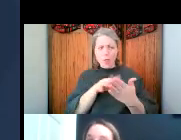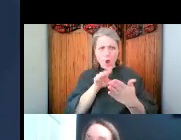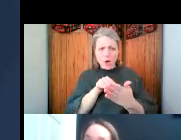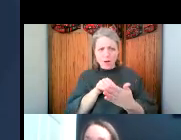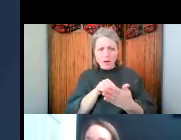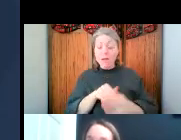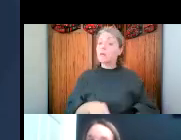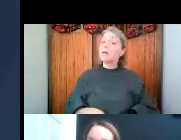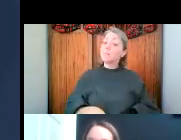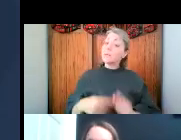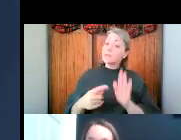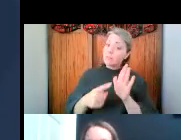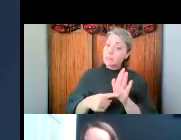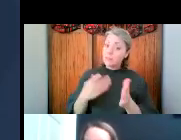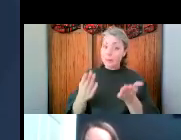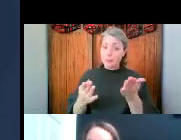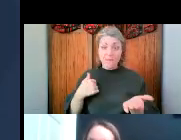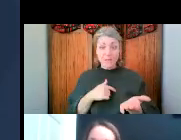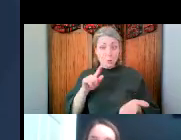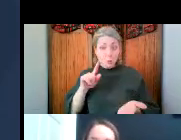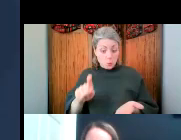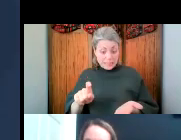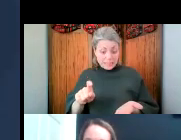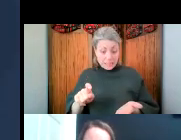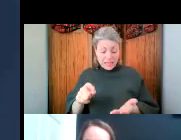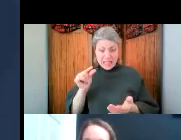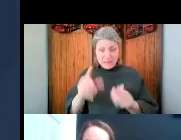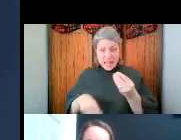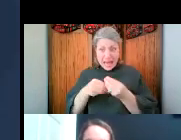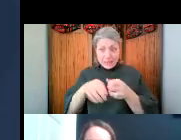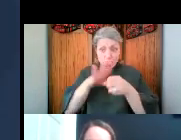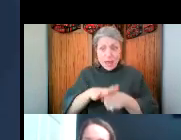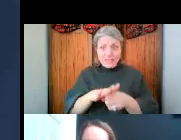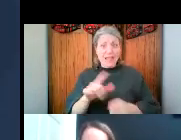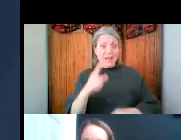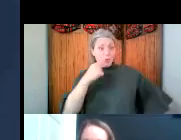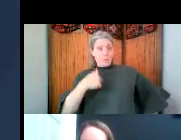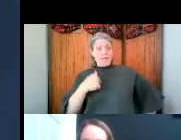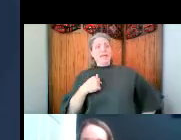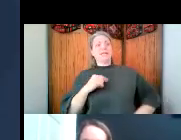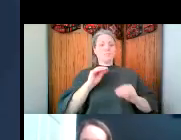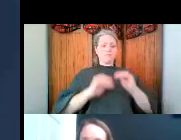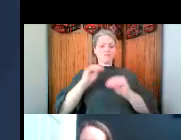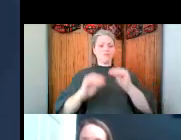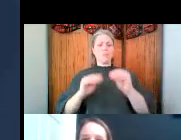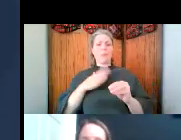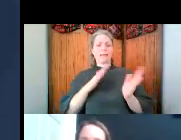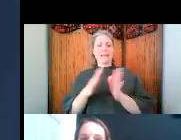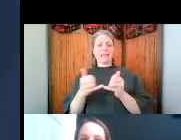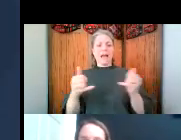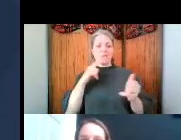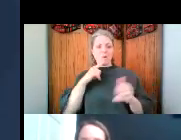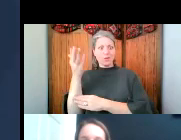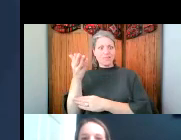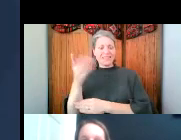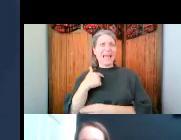need a little stress or anxiety to get something done, like getting this presentation done. I kind of needed to put extra deadlines on myself to create